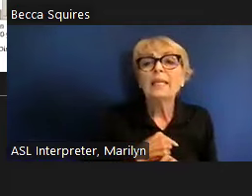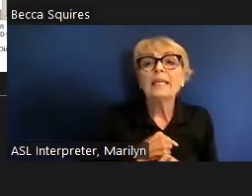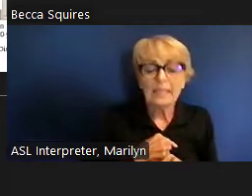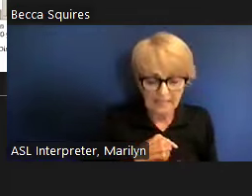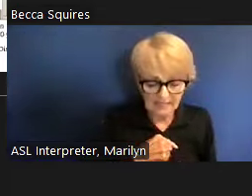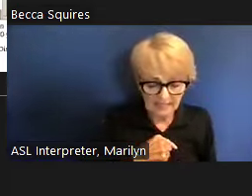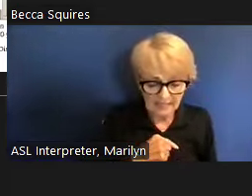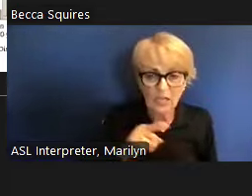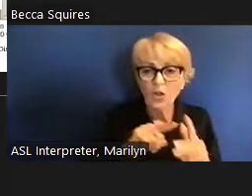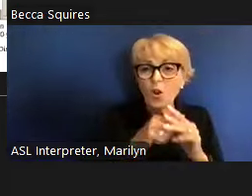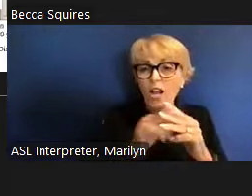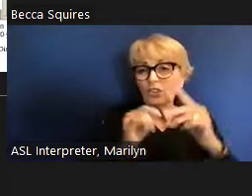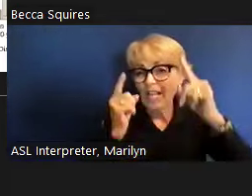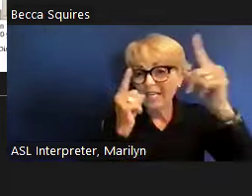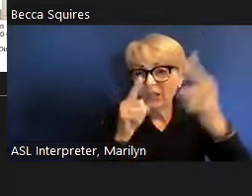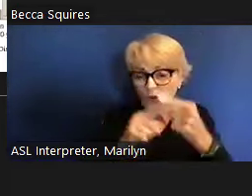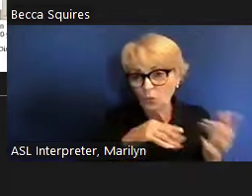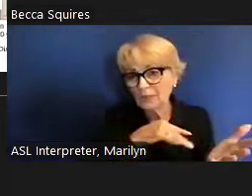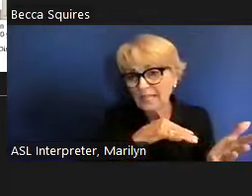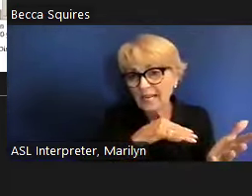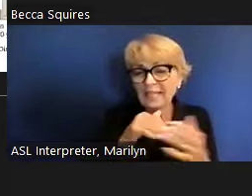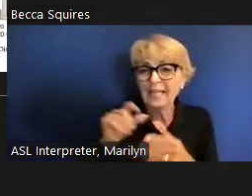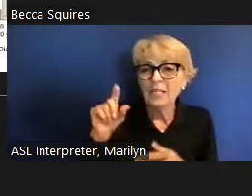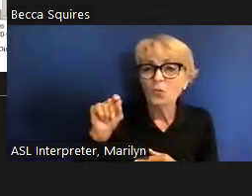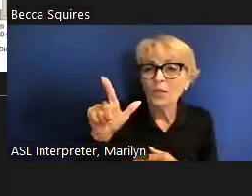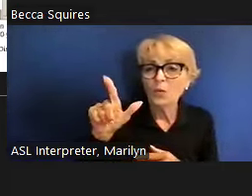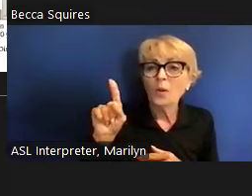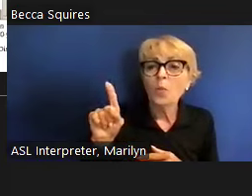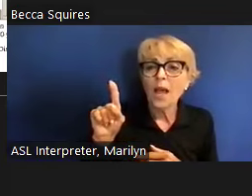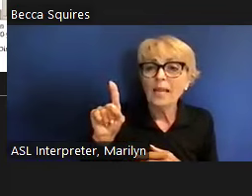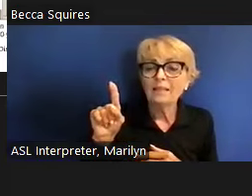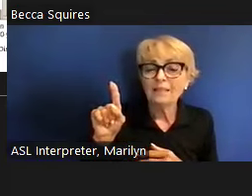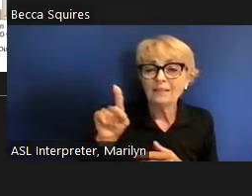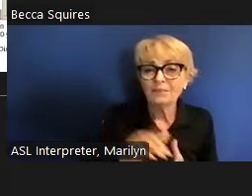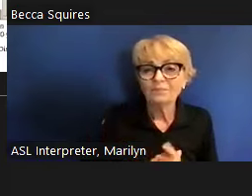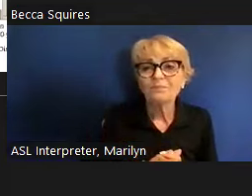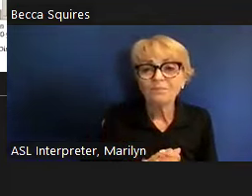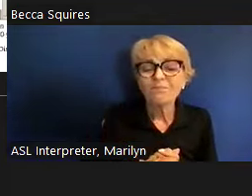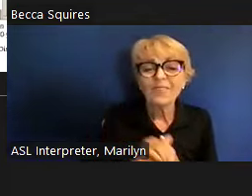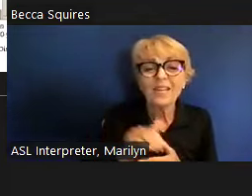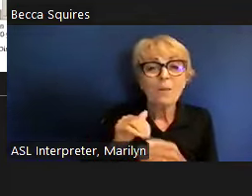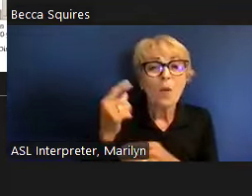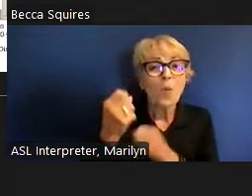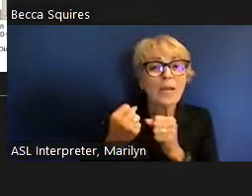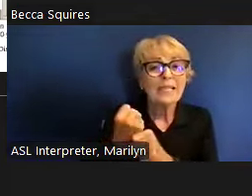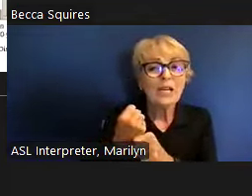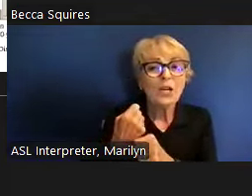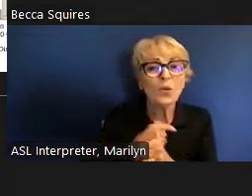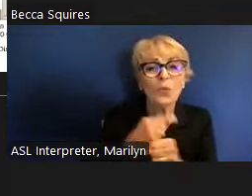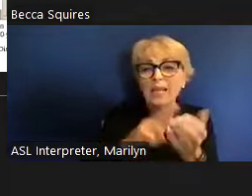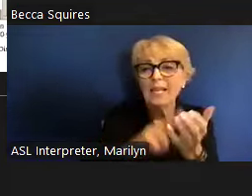this initiative to study it in 2021. In about a year, we enrolled